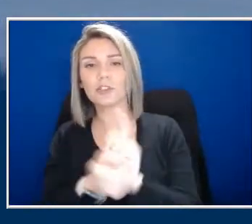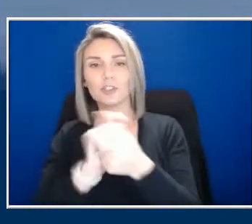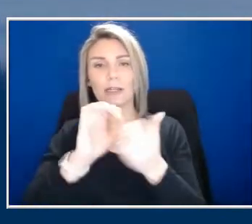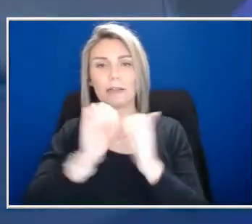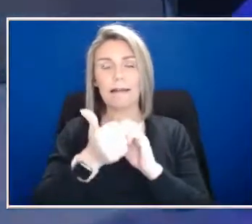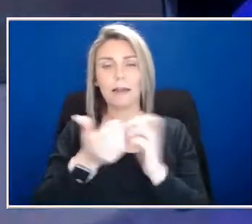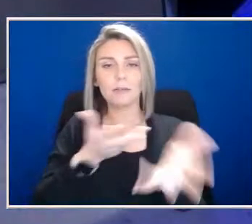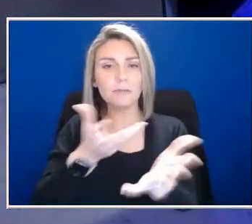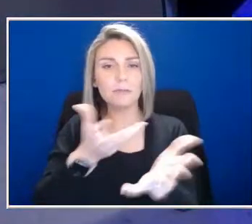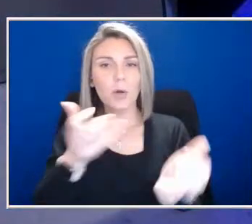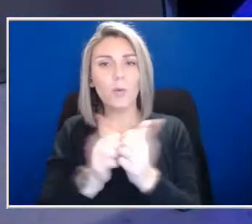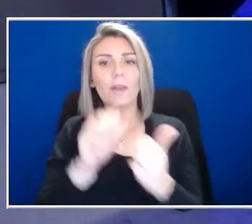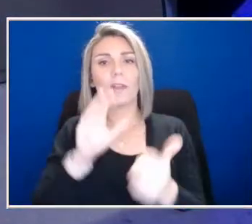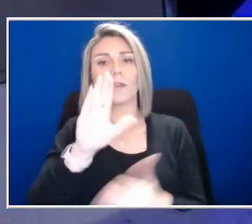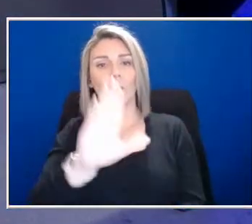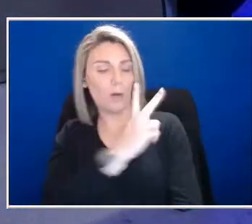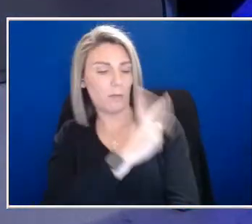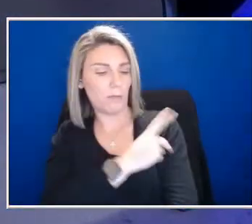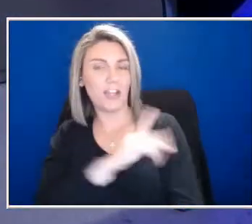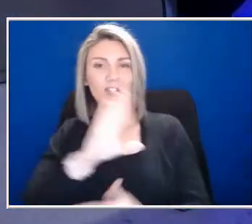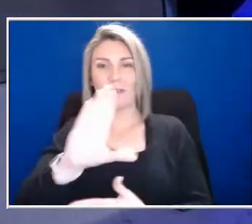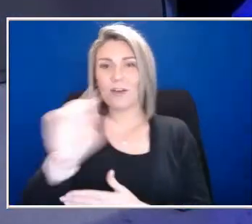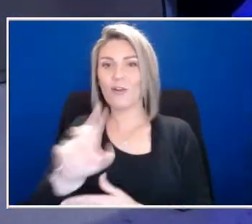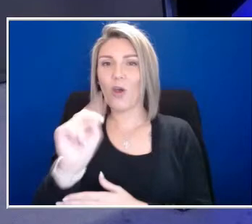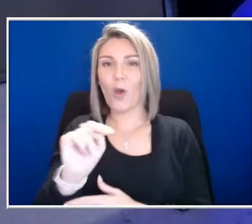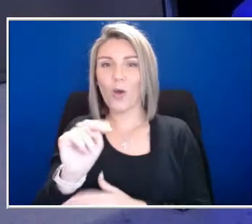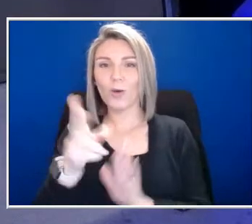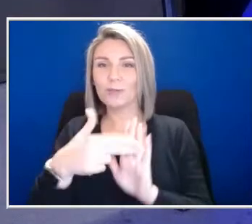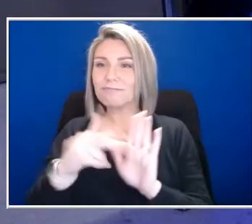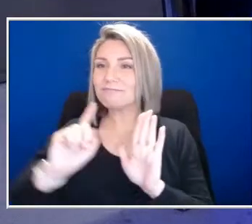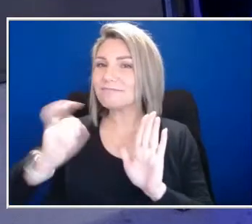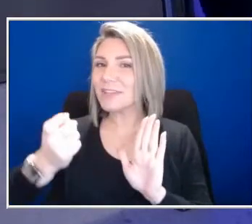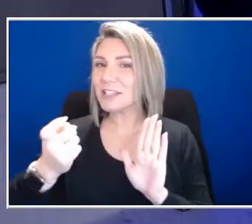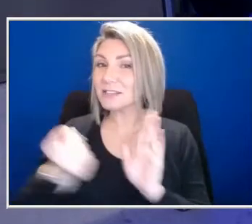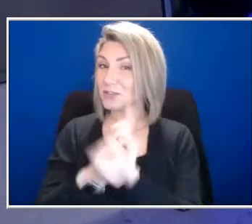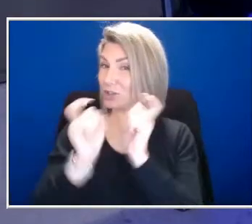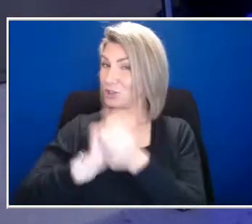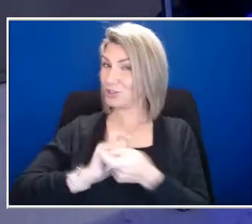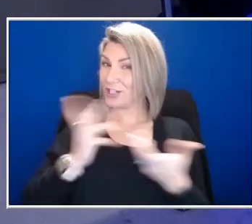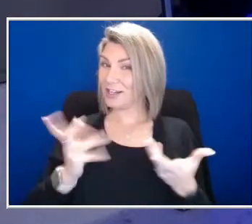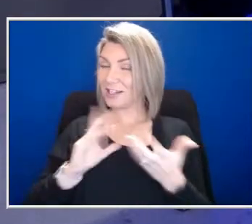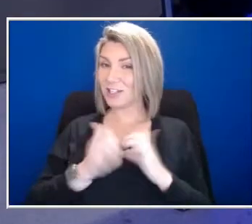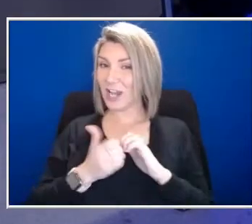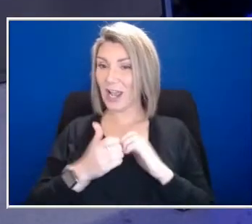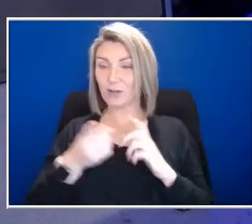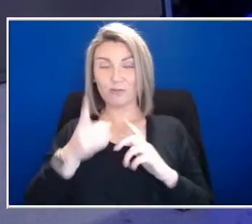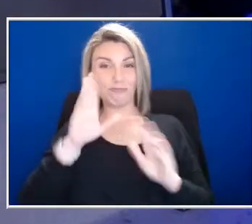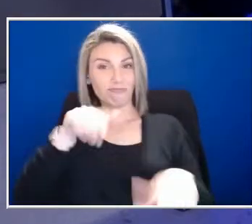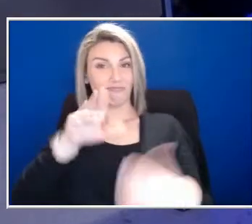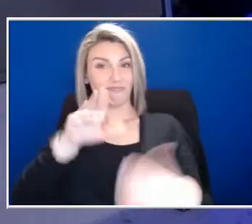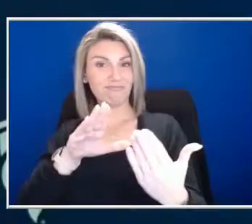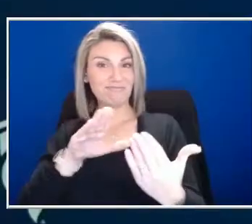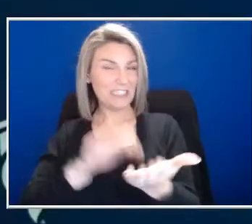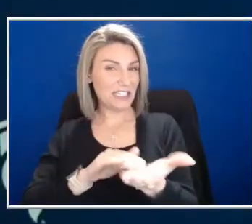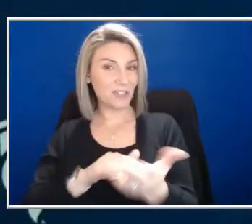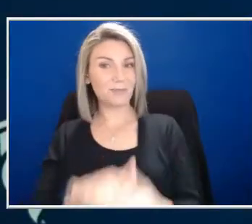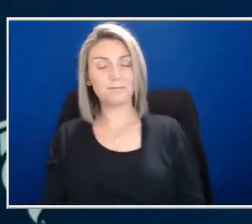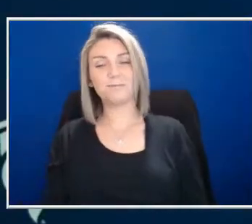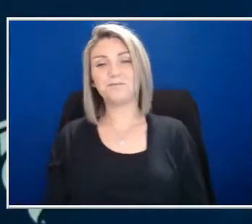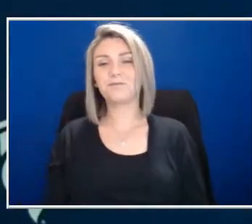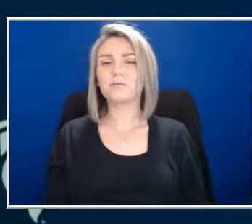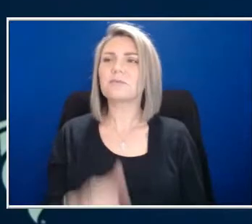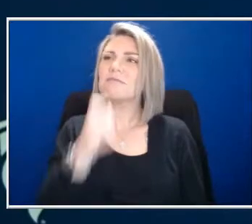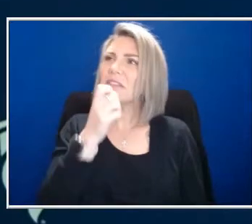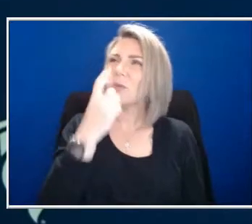own diagnosis? Just has it changed anything about the way you doctor? I don't think so.